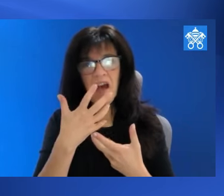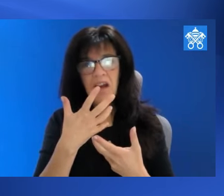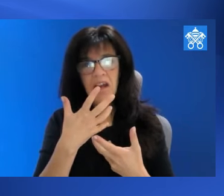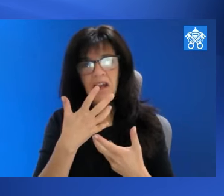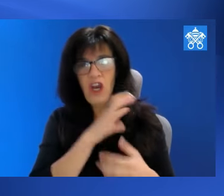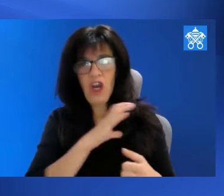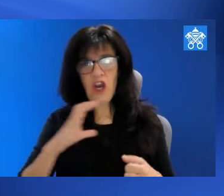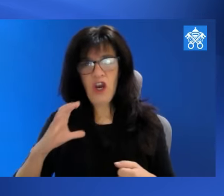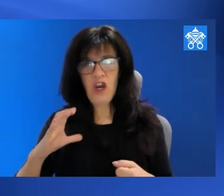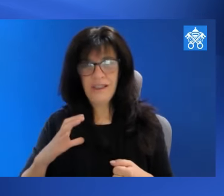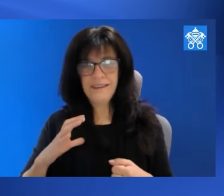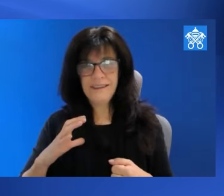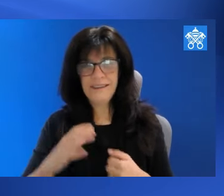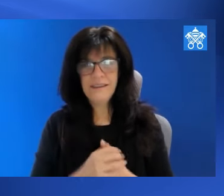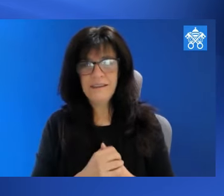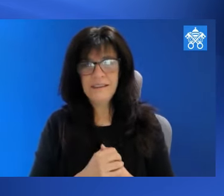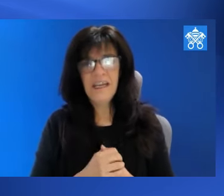water, a lukewarm.